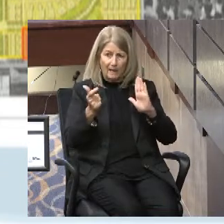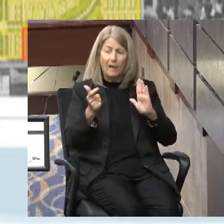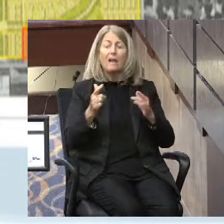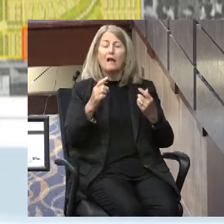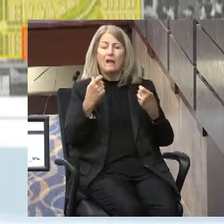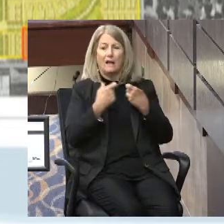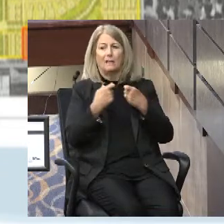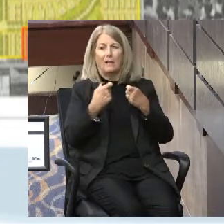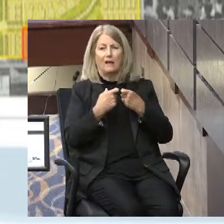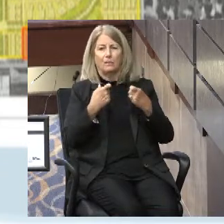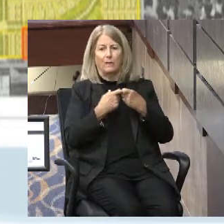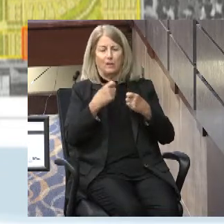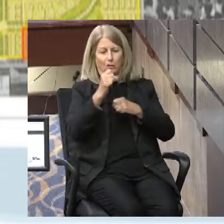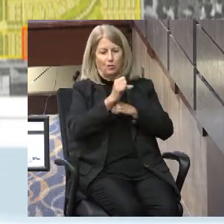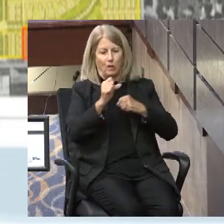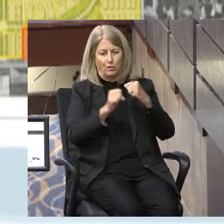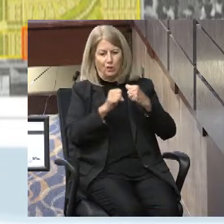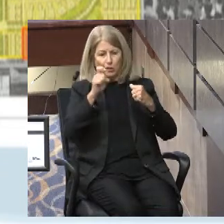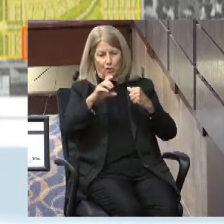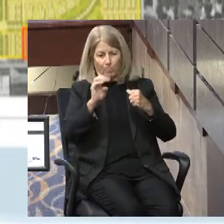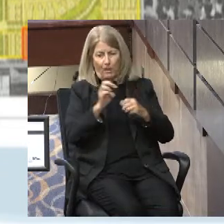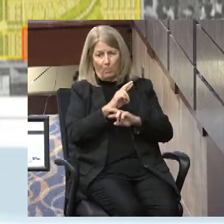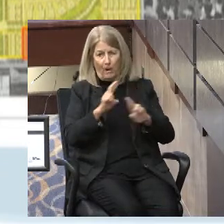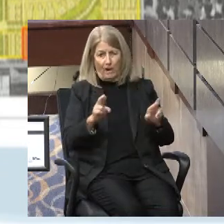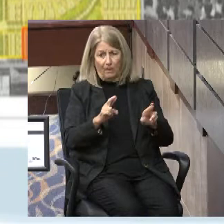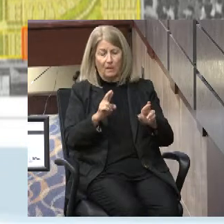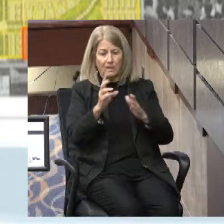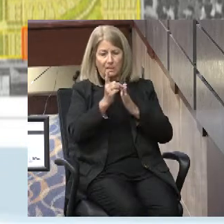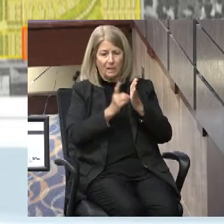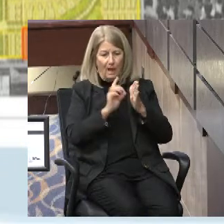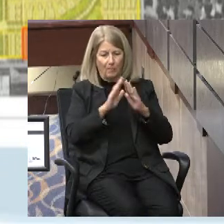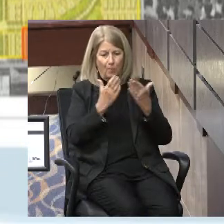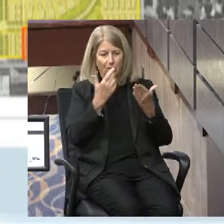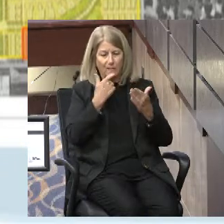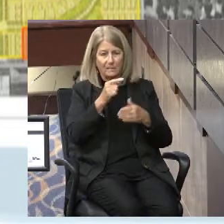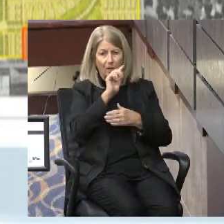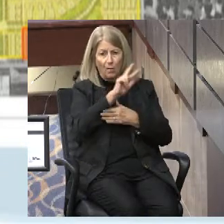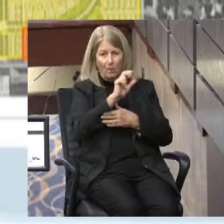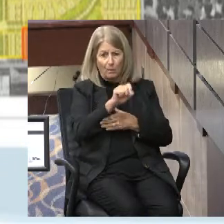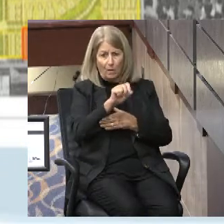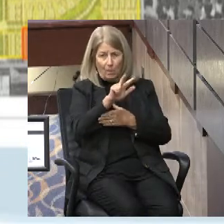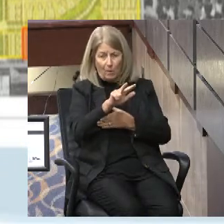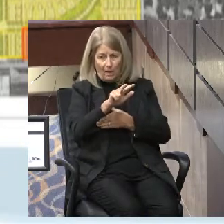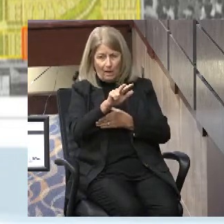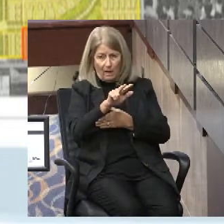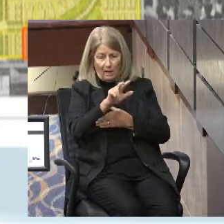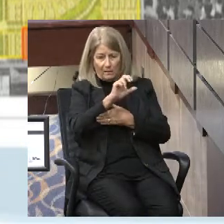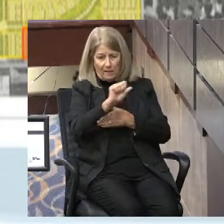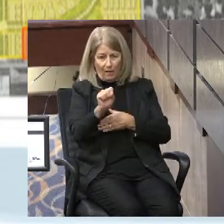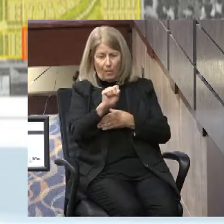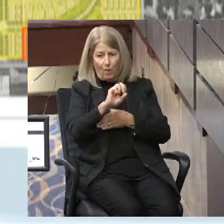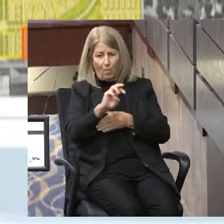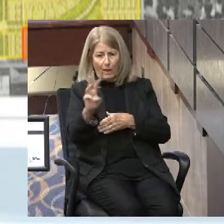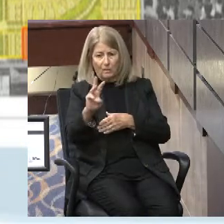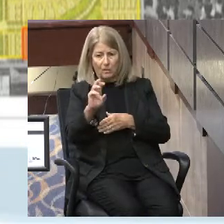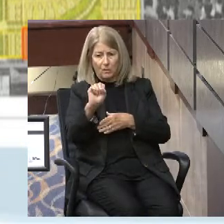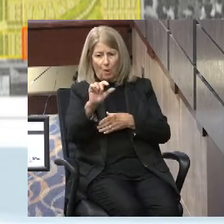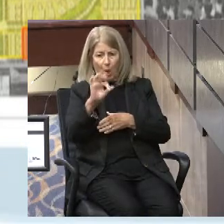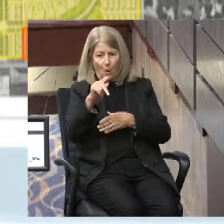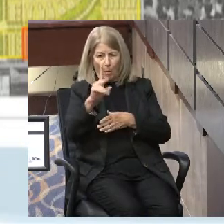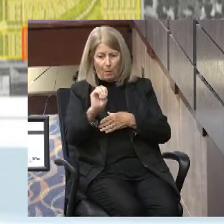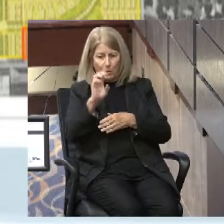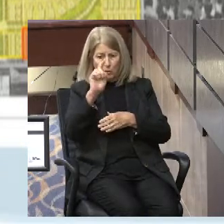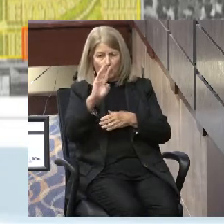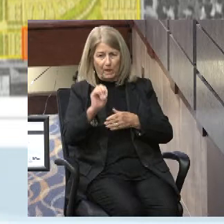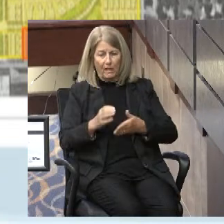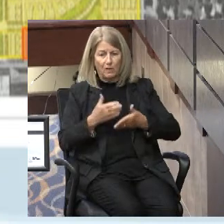Now, the design book does say in 3.3, to the extent practicable, south and west slopes should be introduced